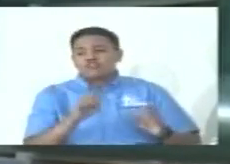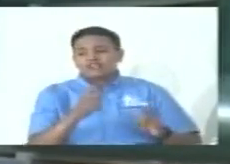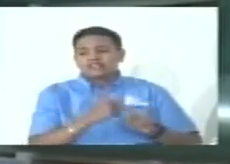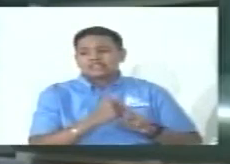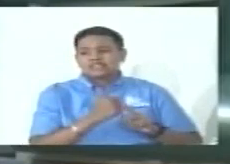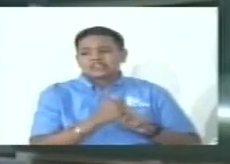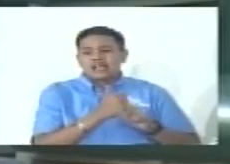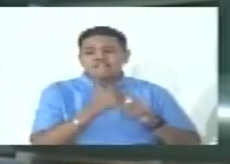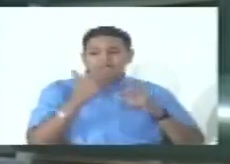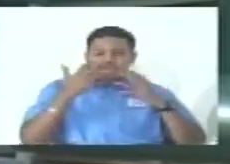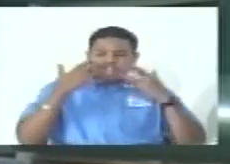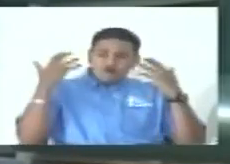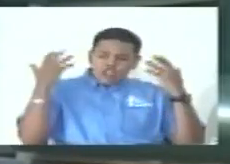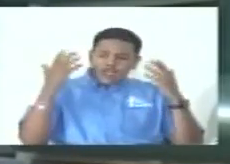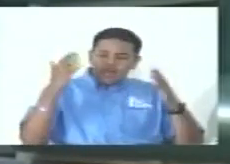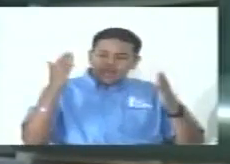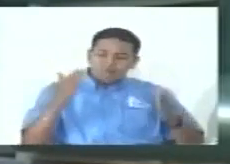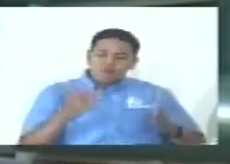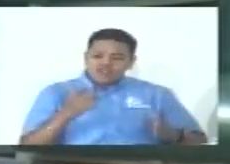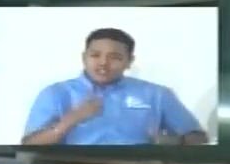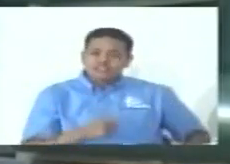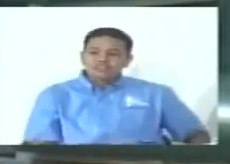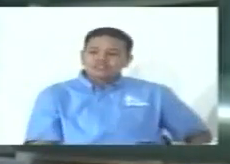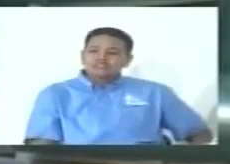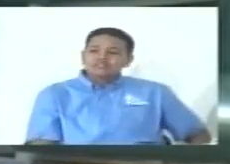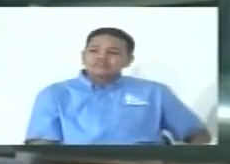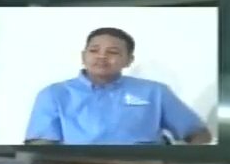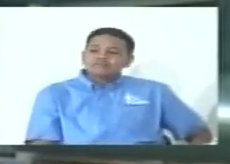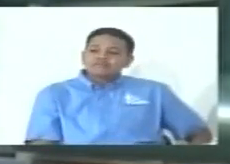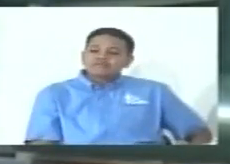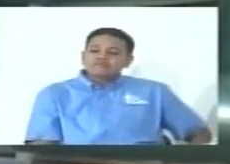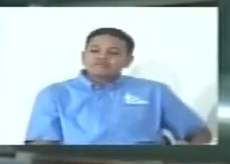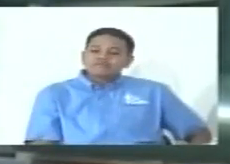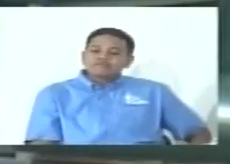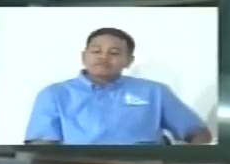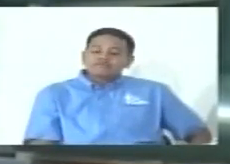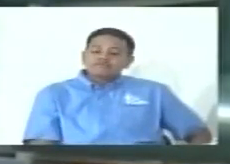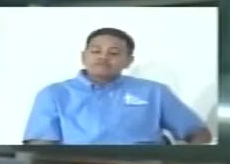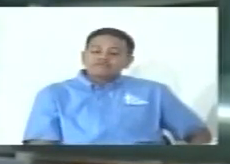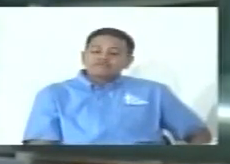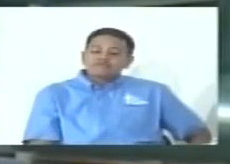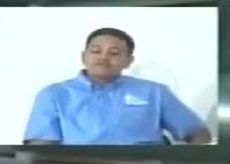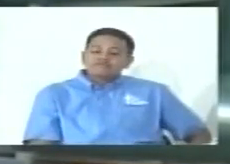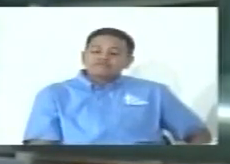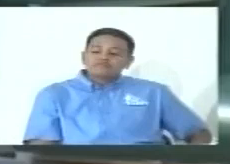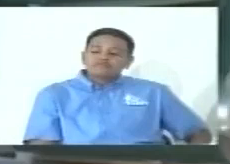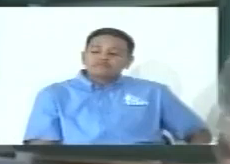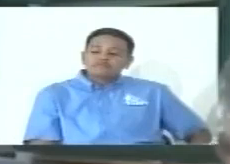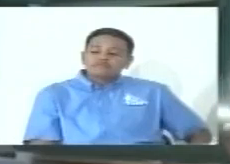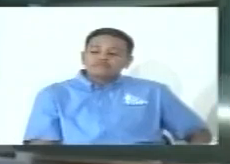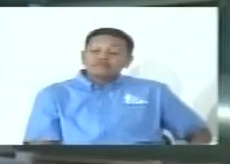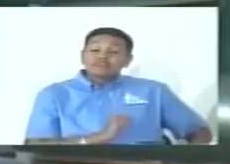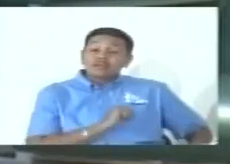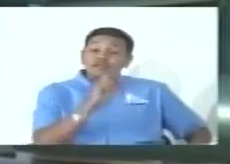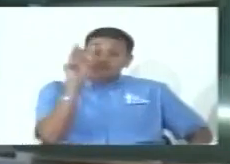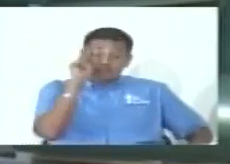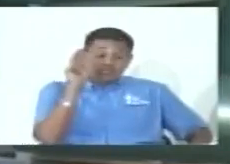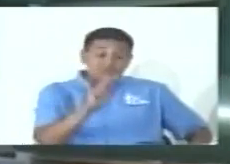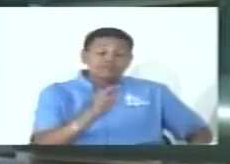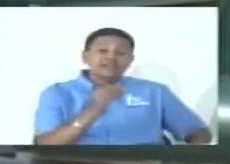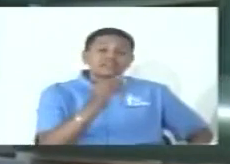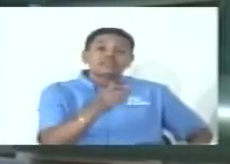friendly type of individual. And so I pay my respects to him. I